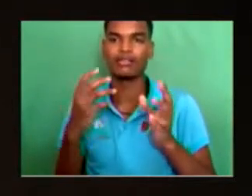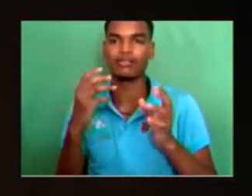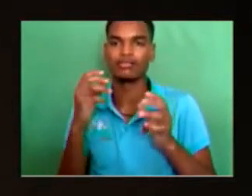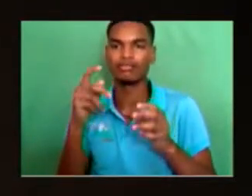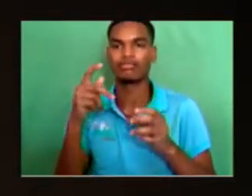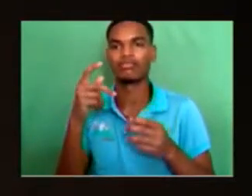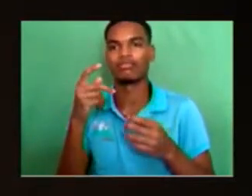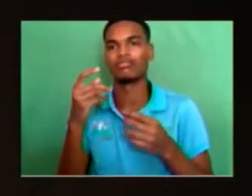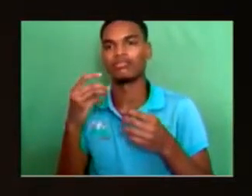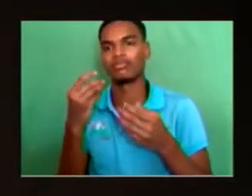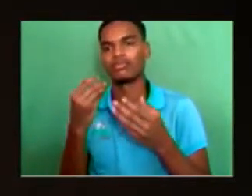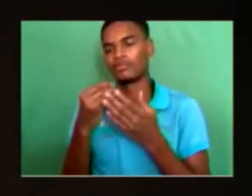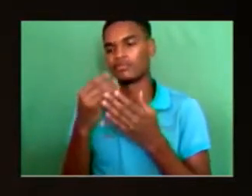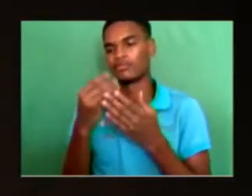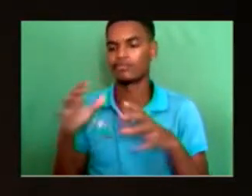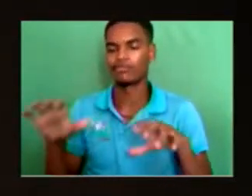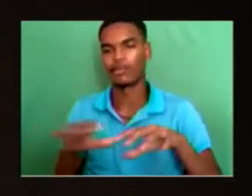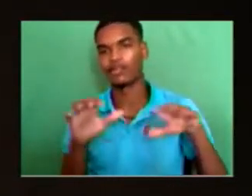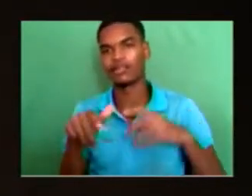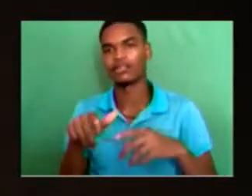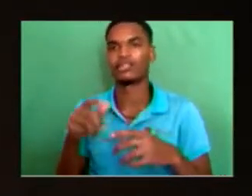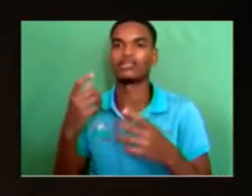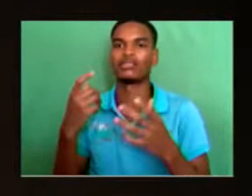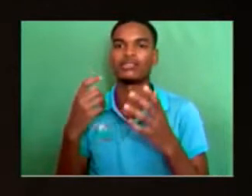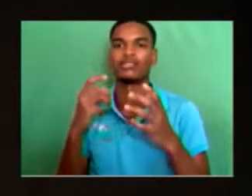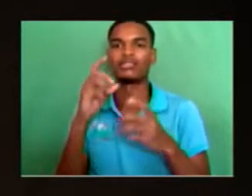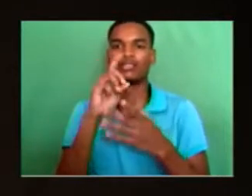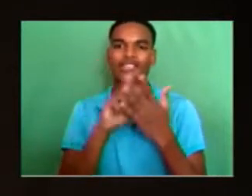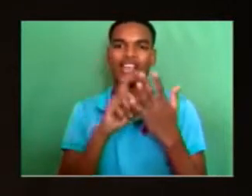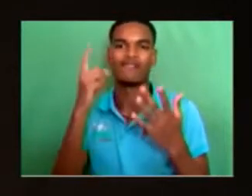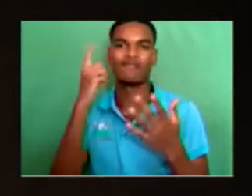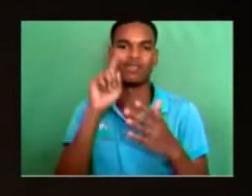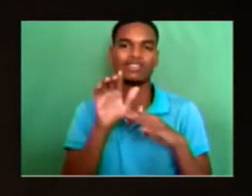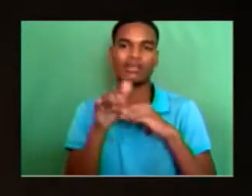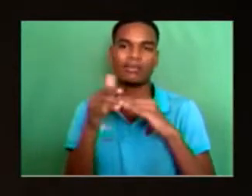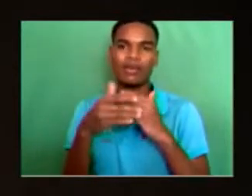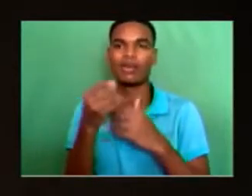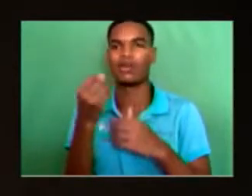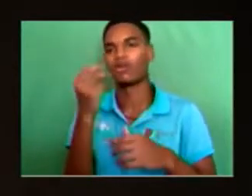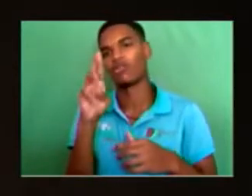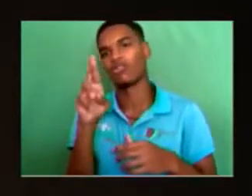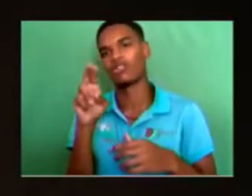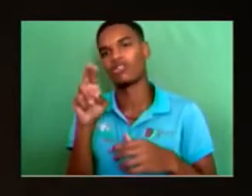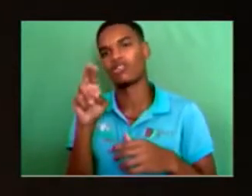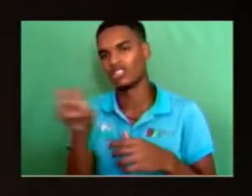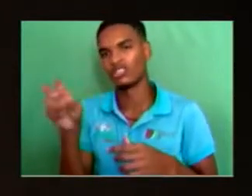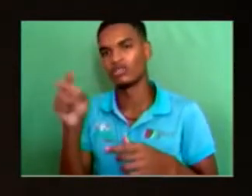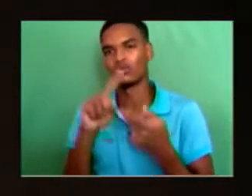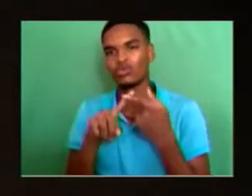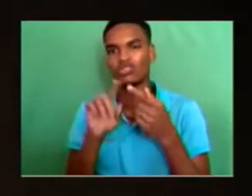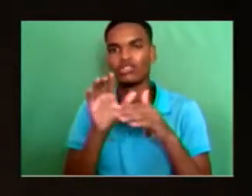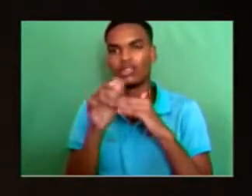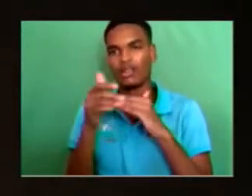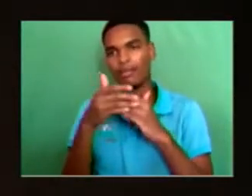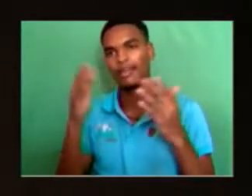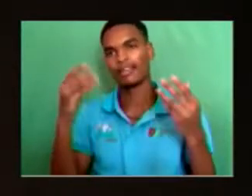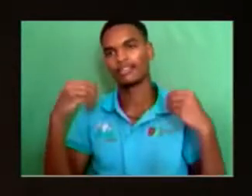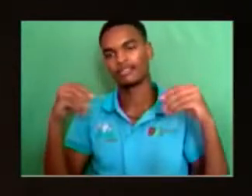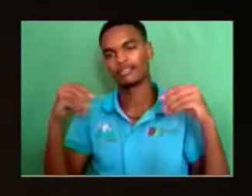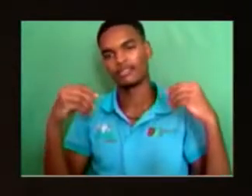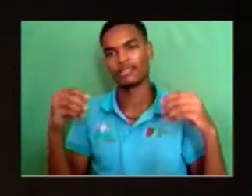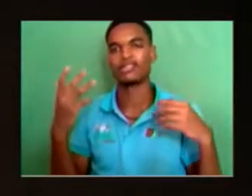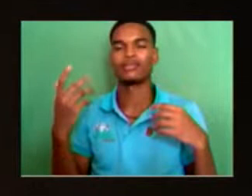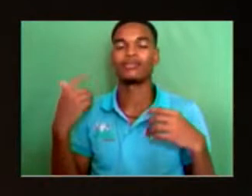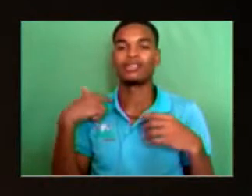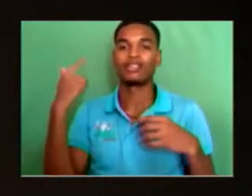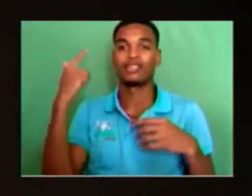specifically for Jamaica or for the transitional Jamaican market or what have you. I think